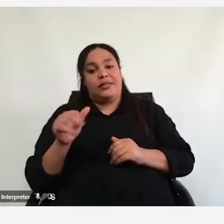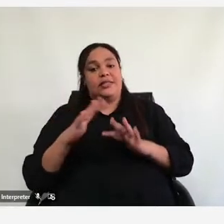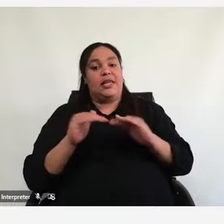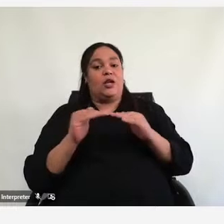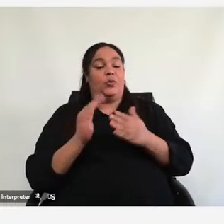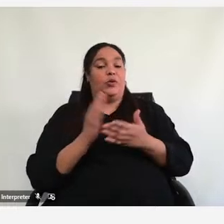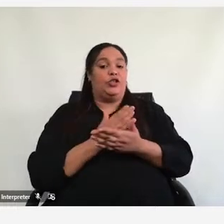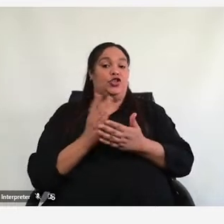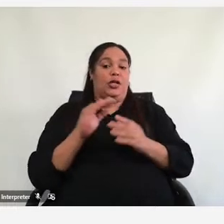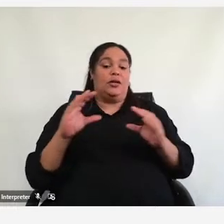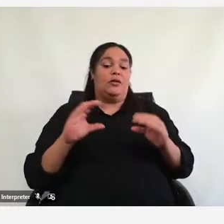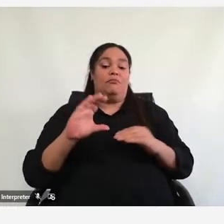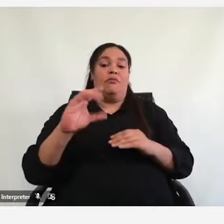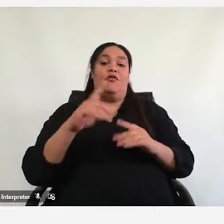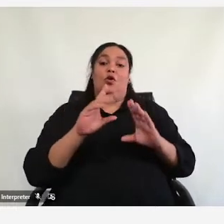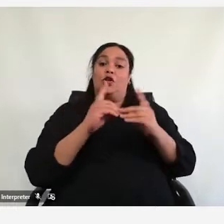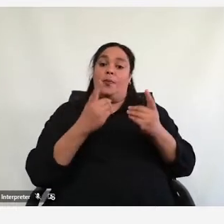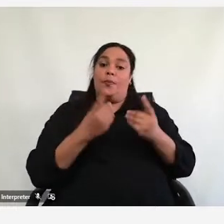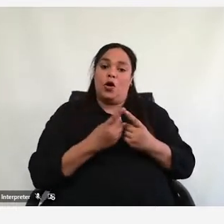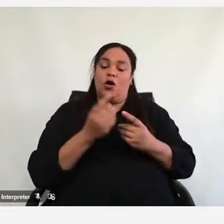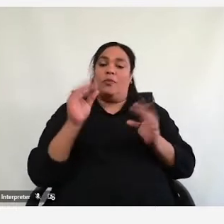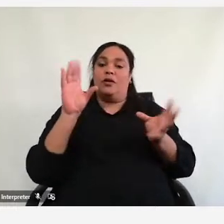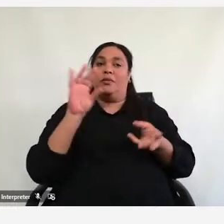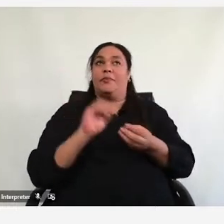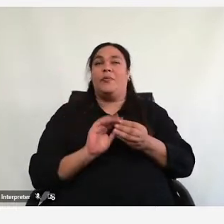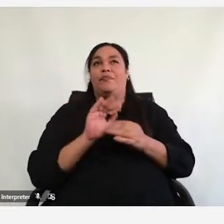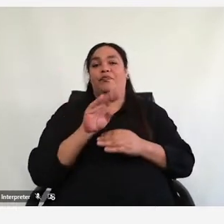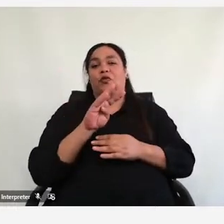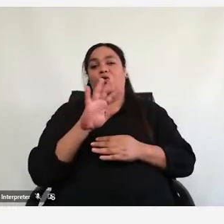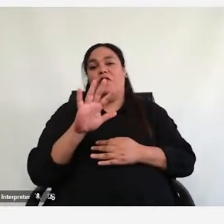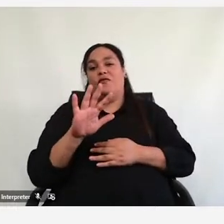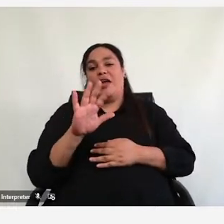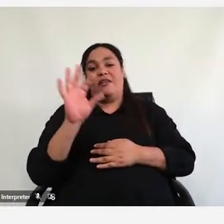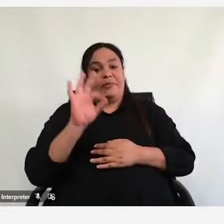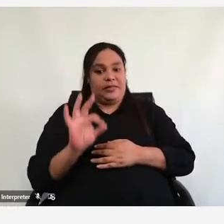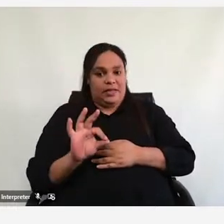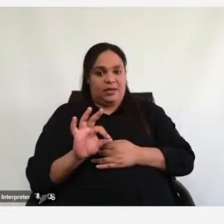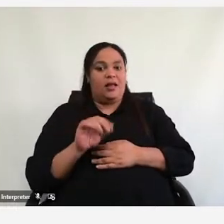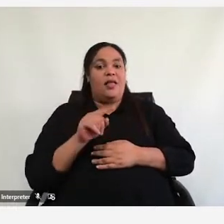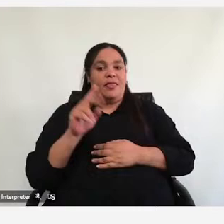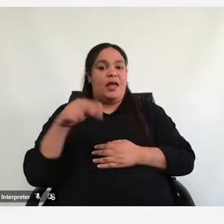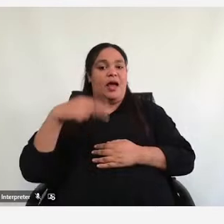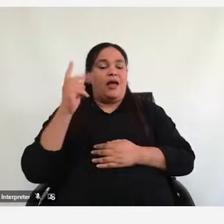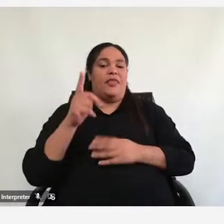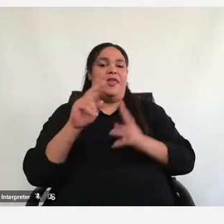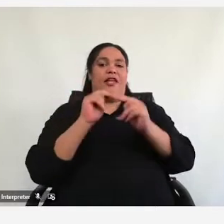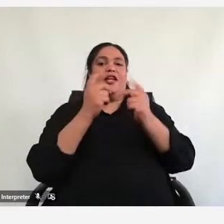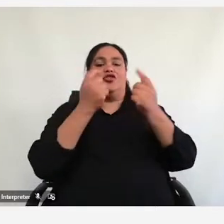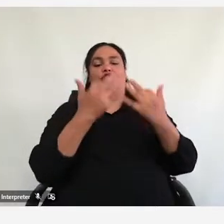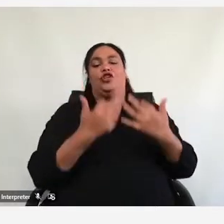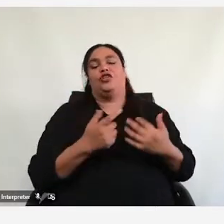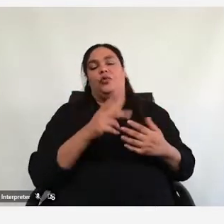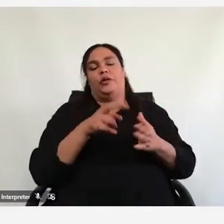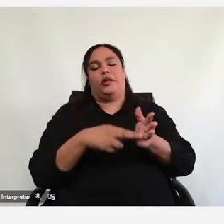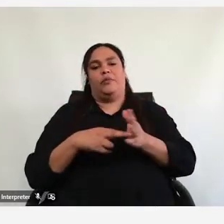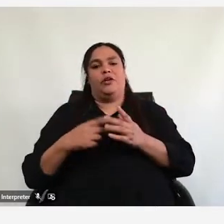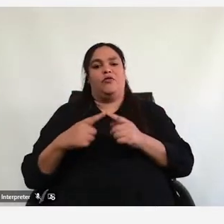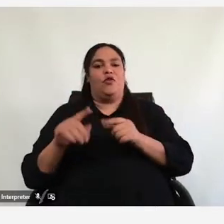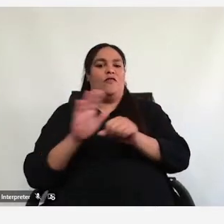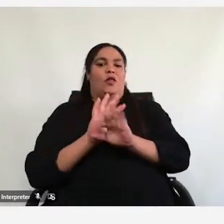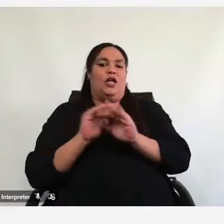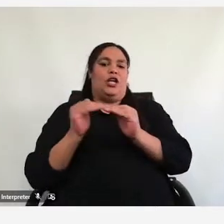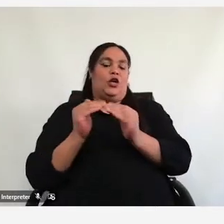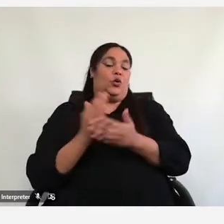share allocated to the department amounts to just under 45%, and that's higher than the National Treasury recommendation of our full equitable